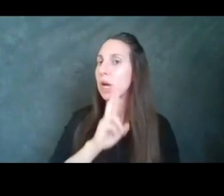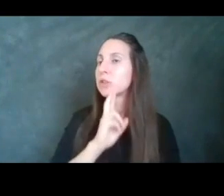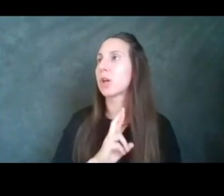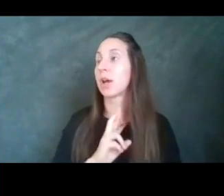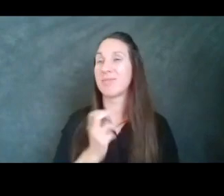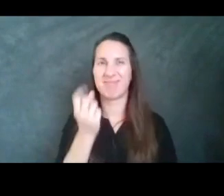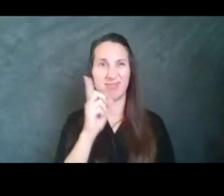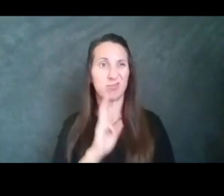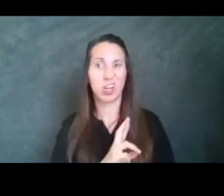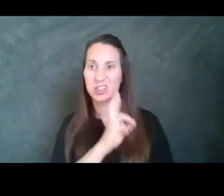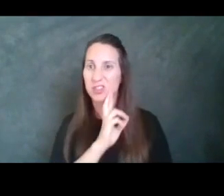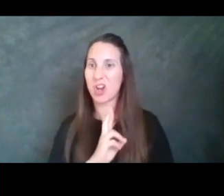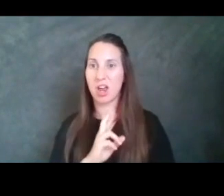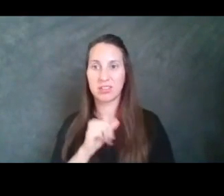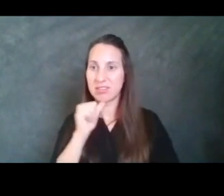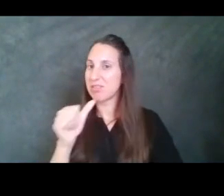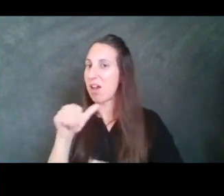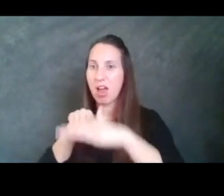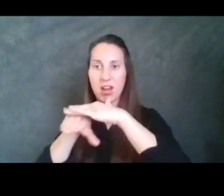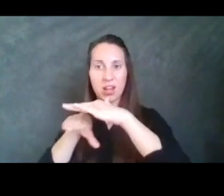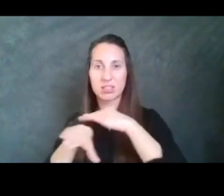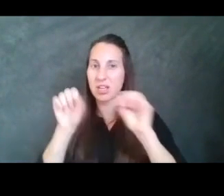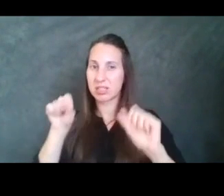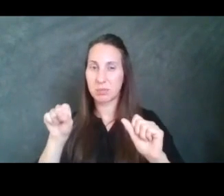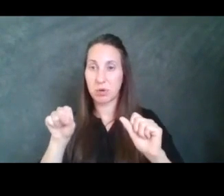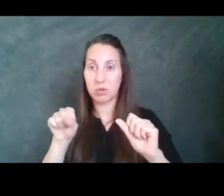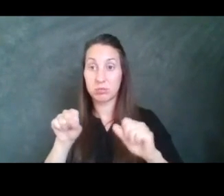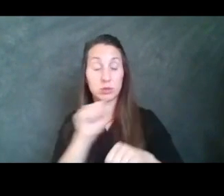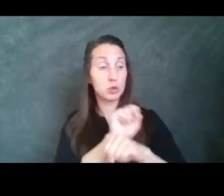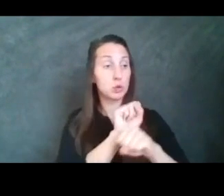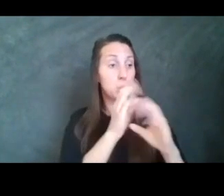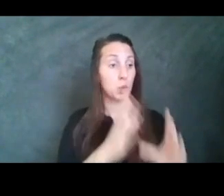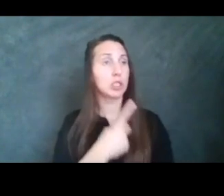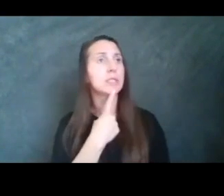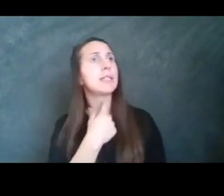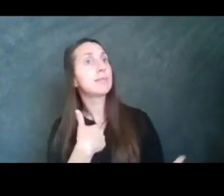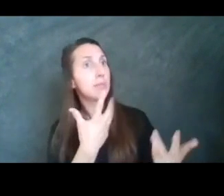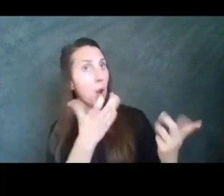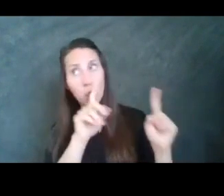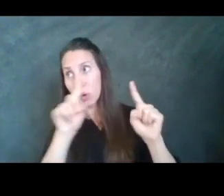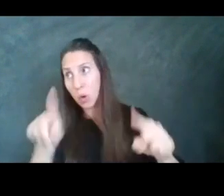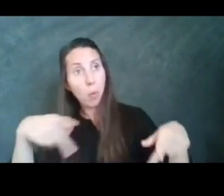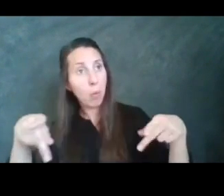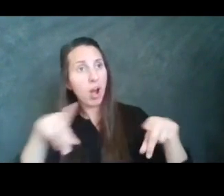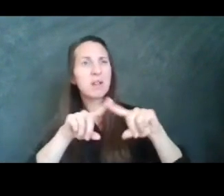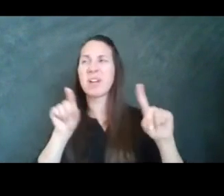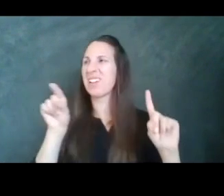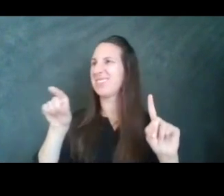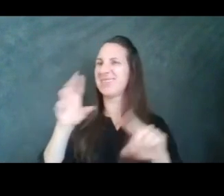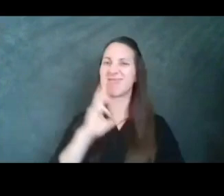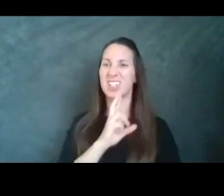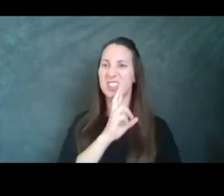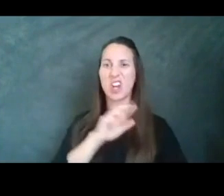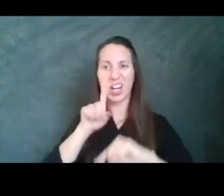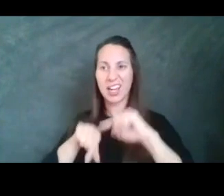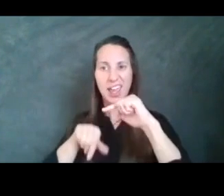inaccessible. And the employee says, I would like to go to this party, but it's inaccessible.